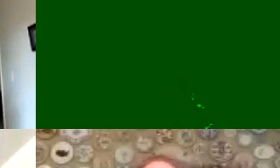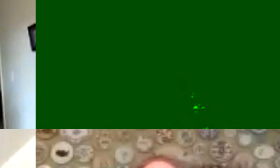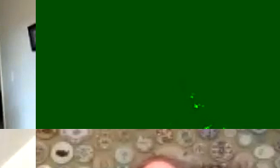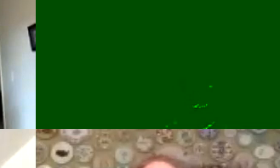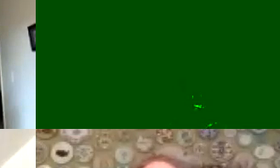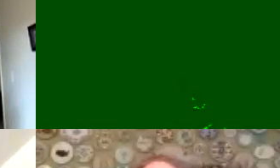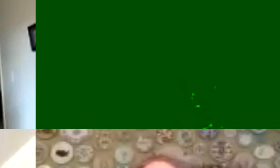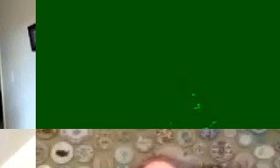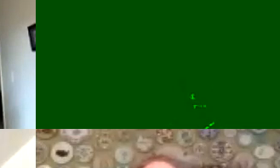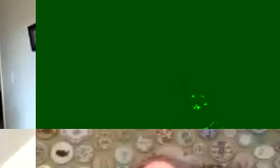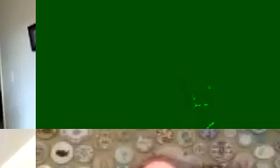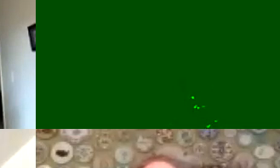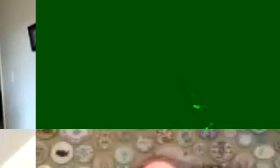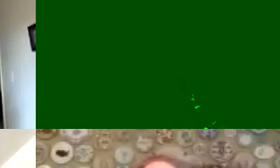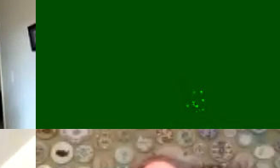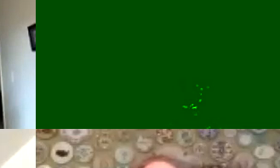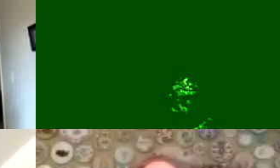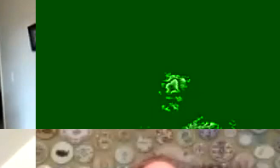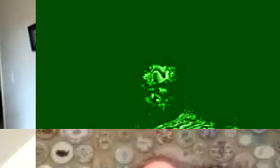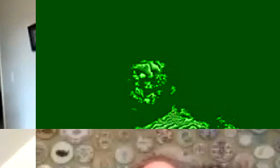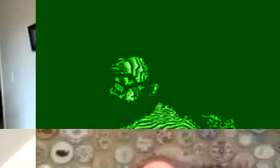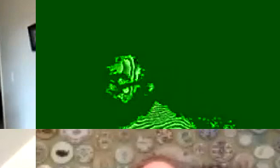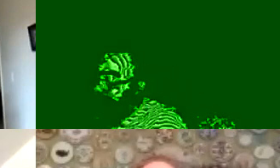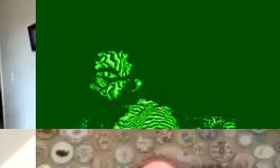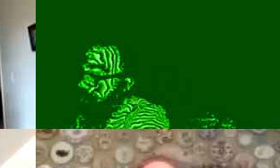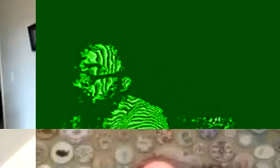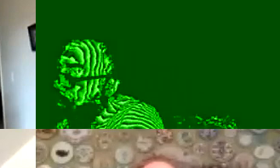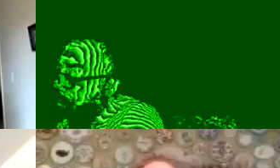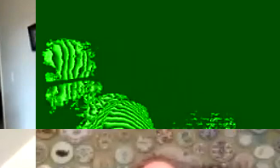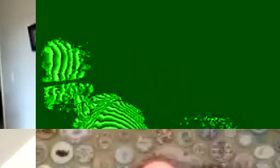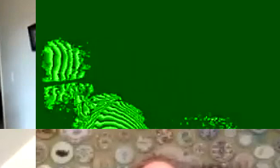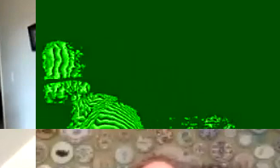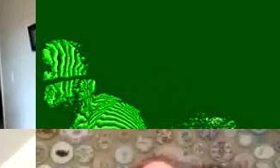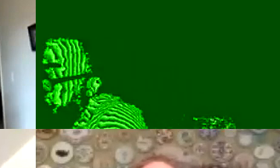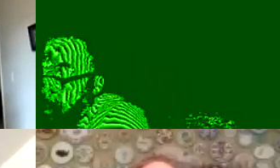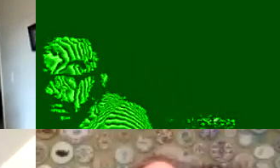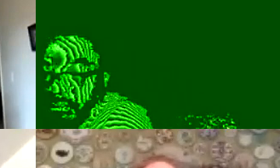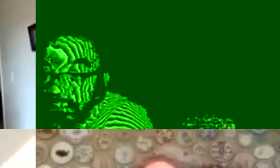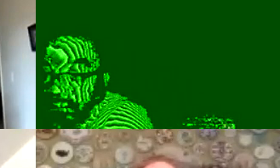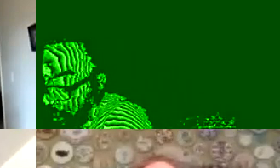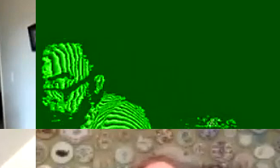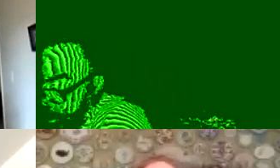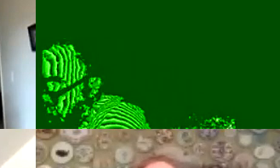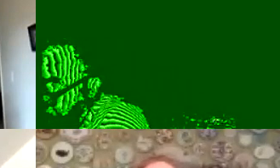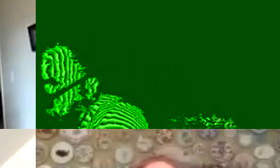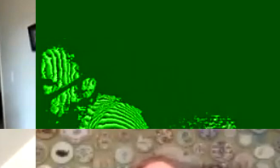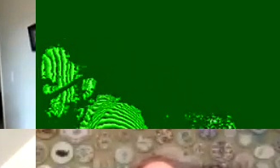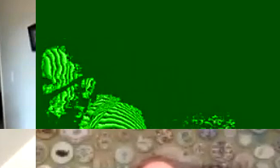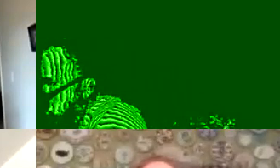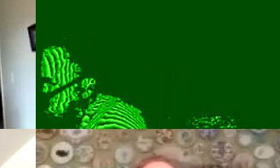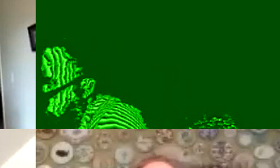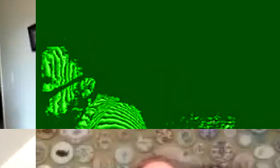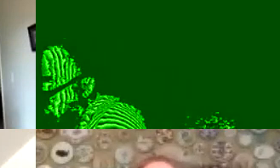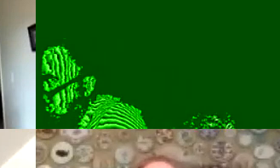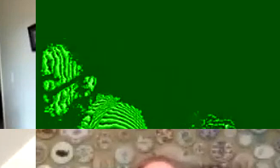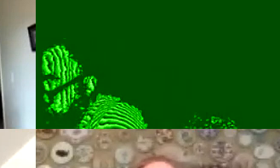appointments. I know as a blind person, there's a little bit of quirks, especially with the Maricopa County website. And I heard from